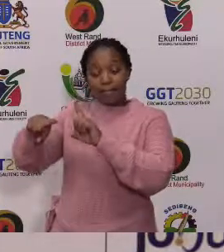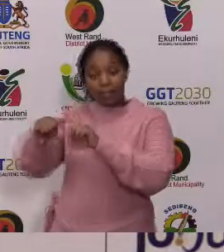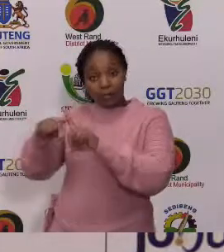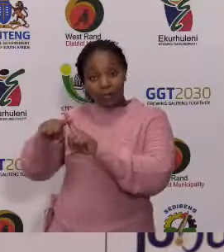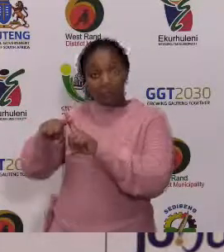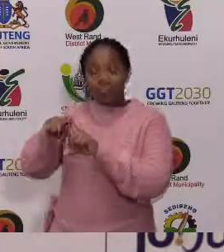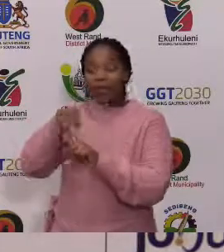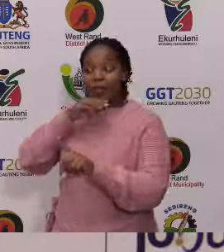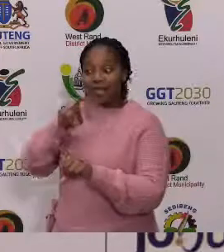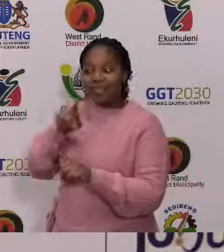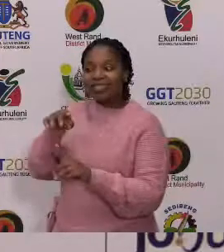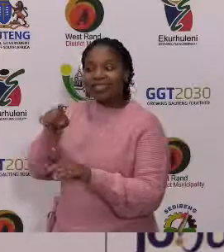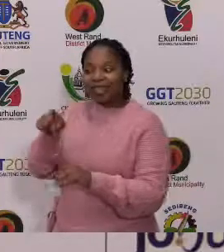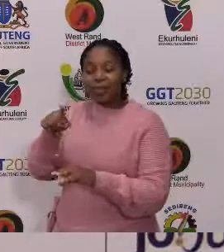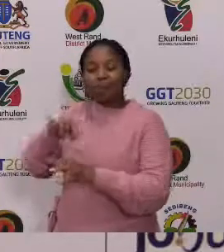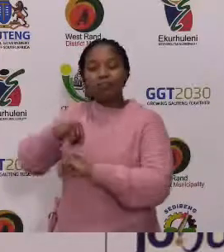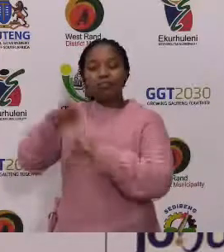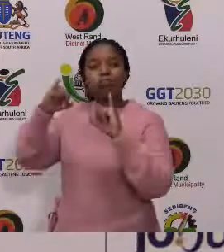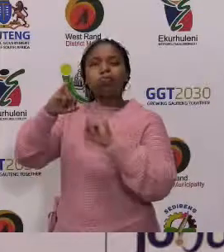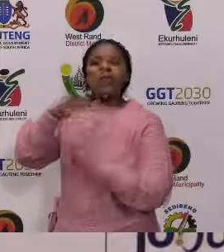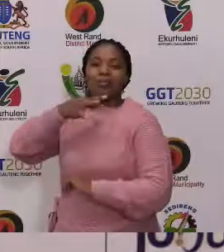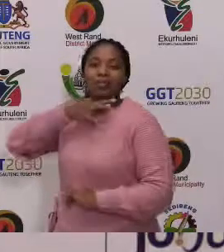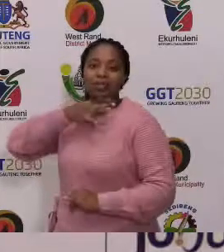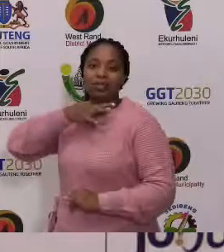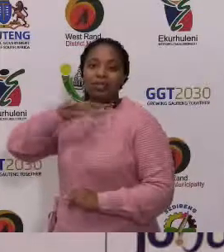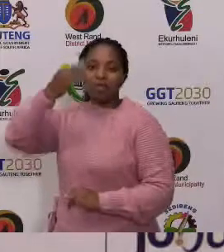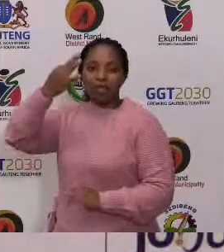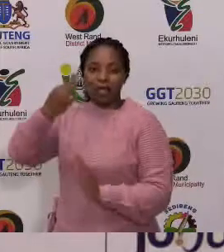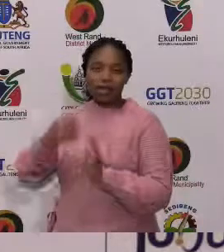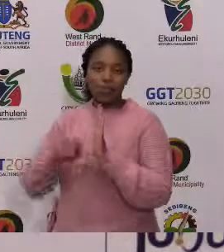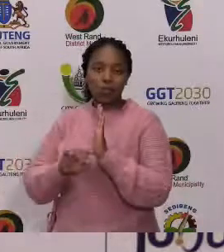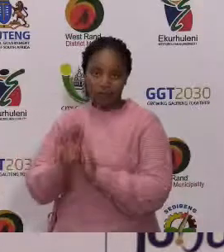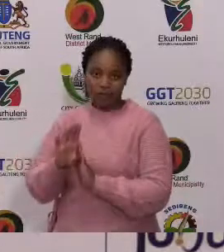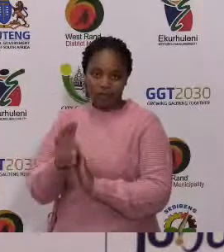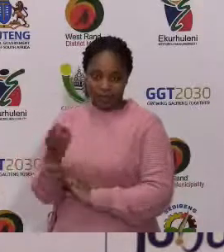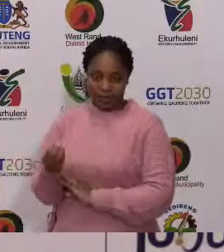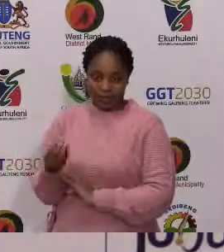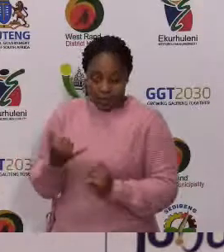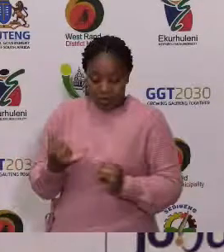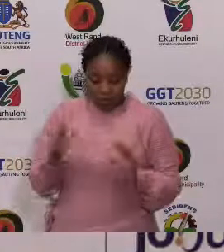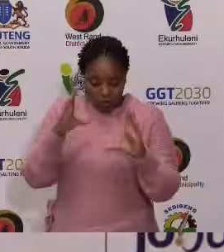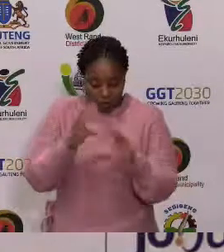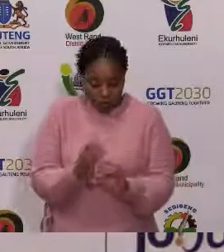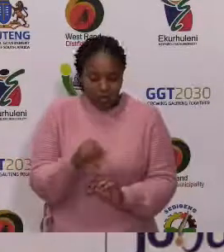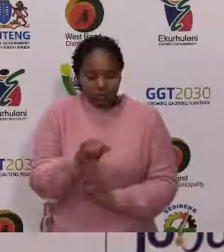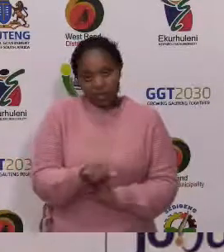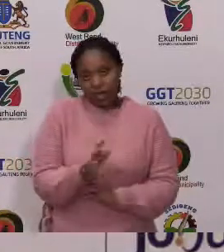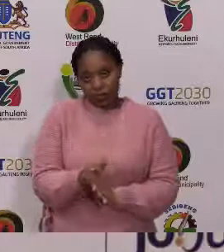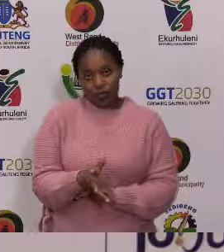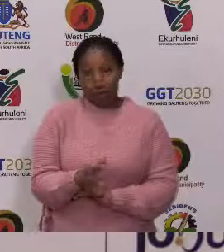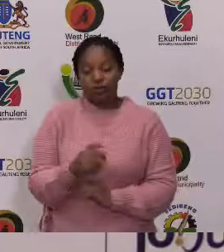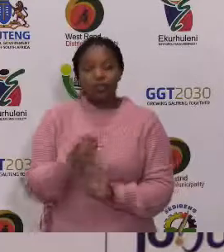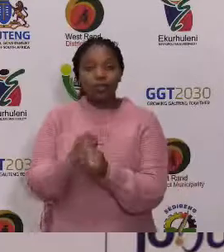wave. And that's what we are going to be focusing on now, to ensure